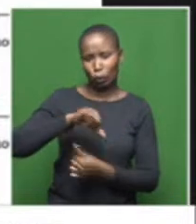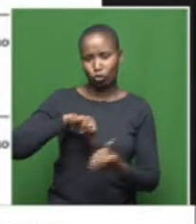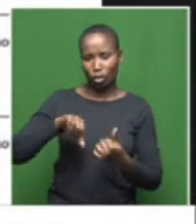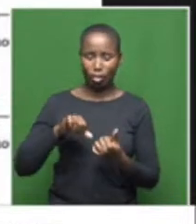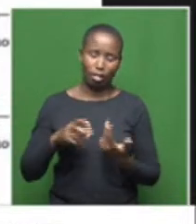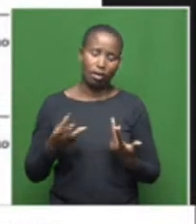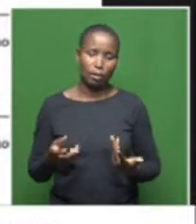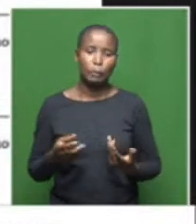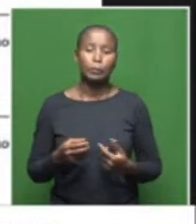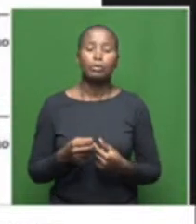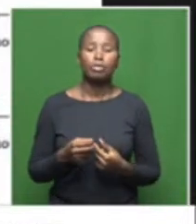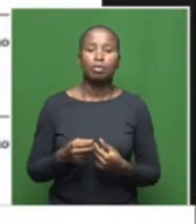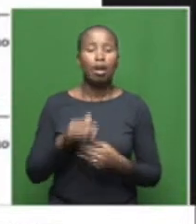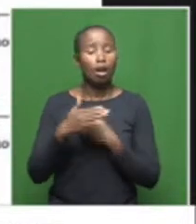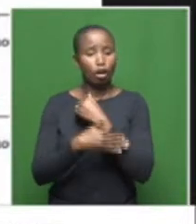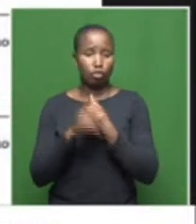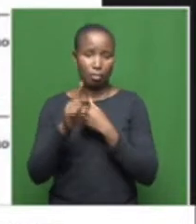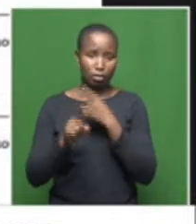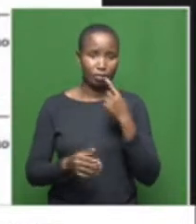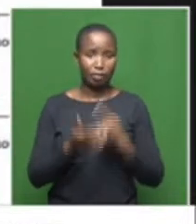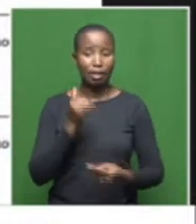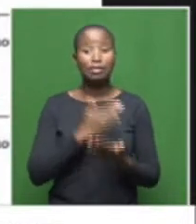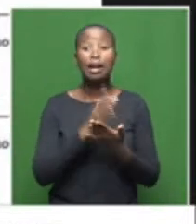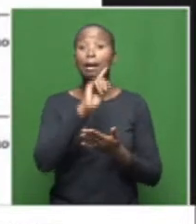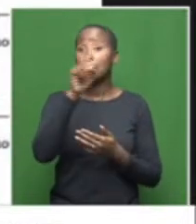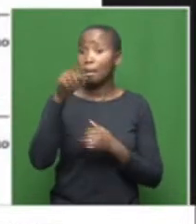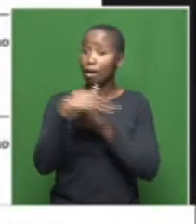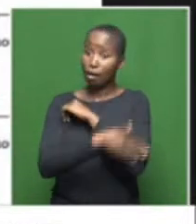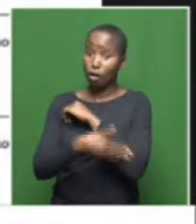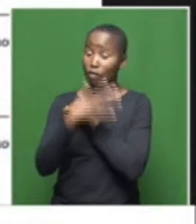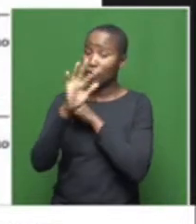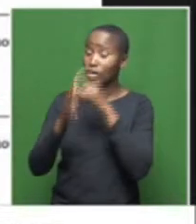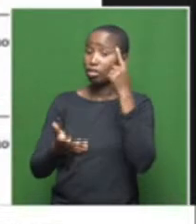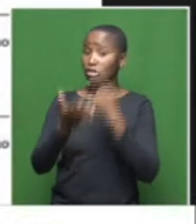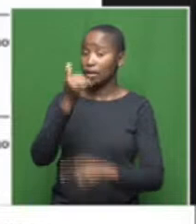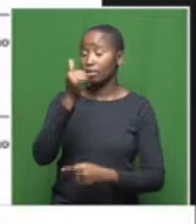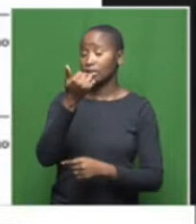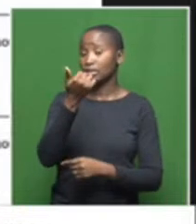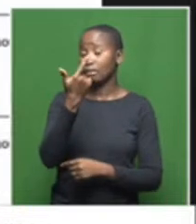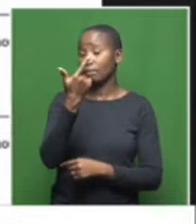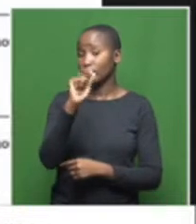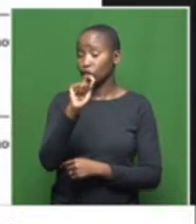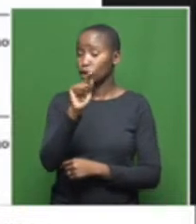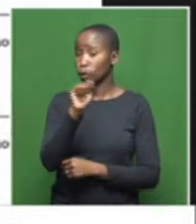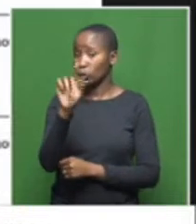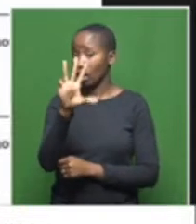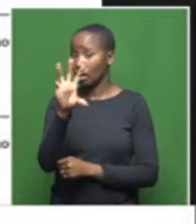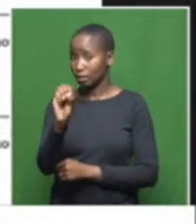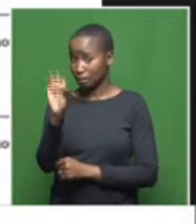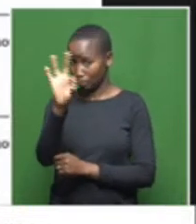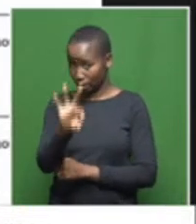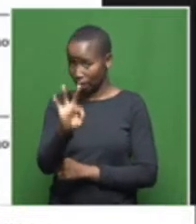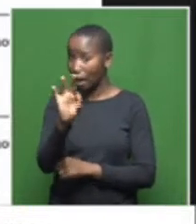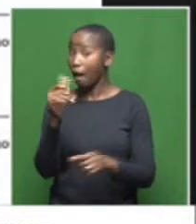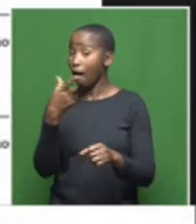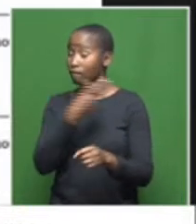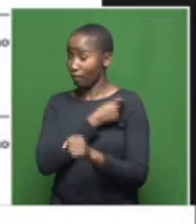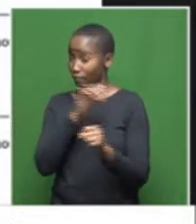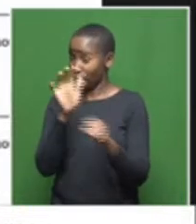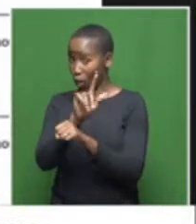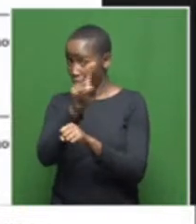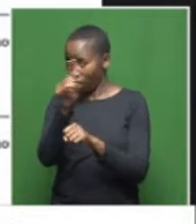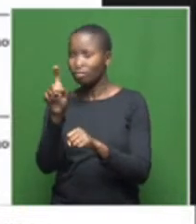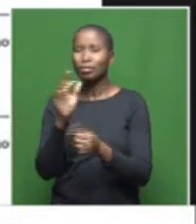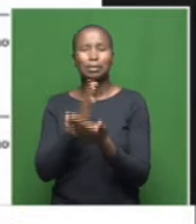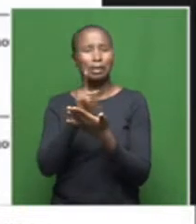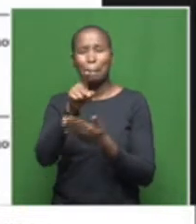reached up to some of the countries which have reached up to 70 to 90% coverage are now able to do